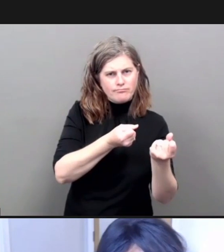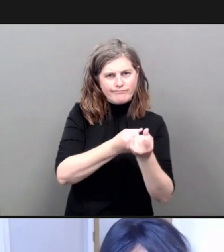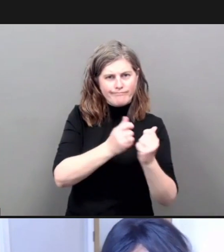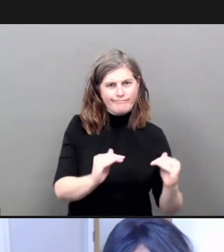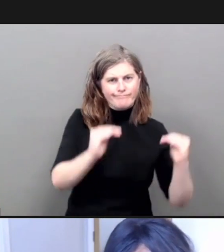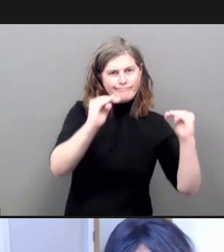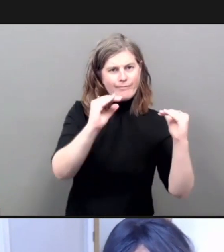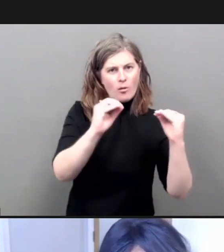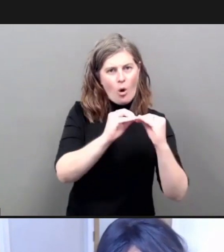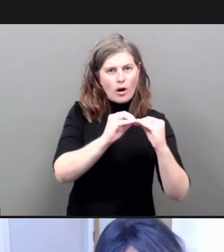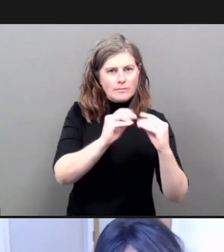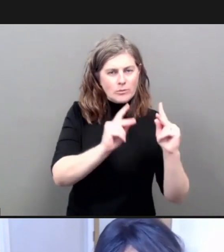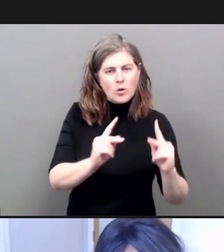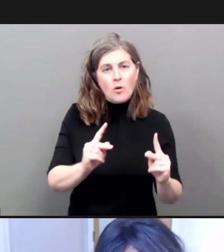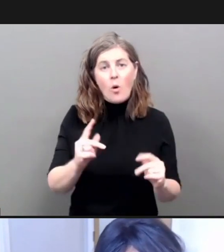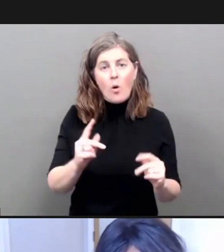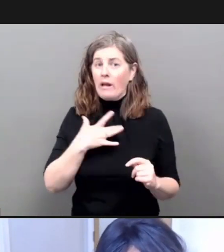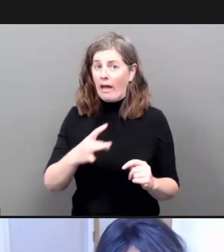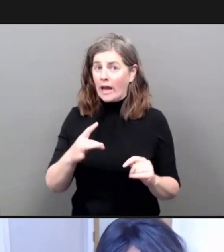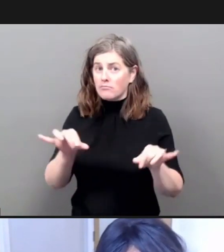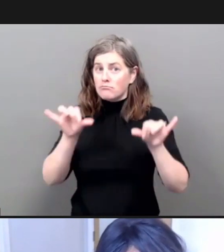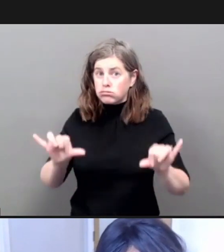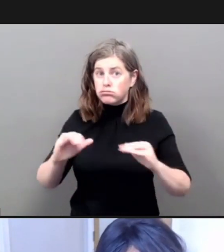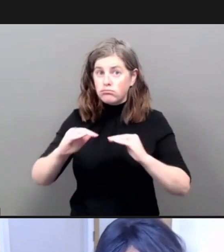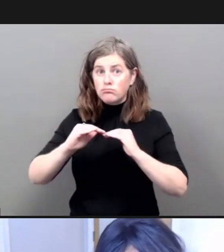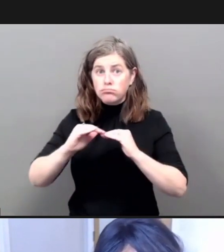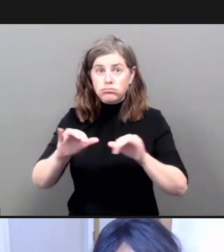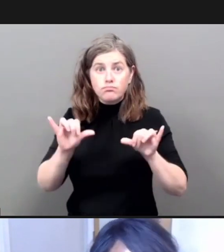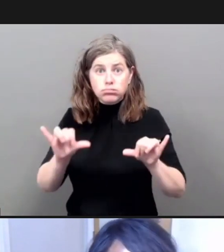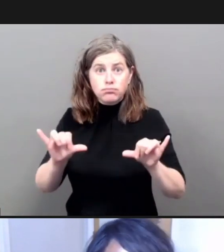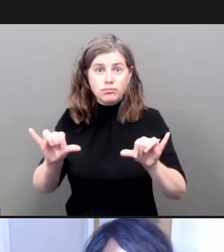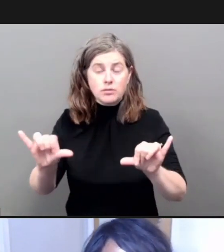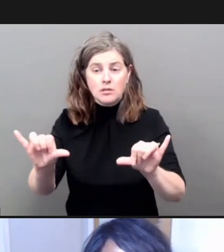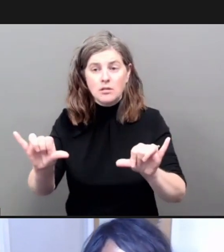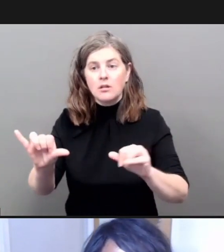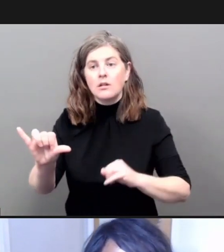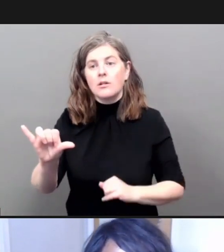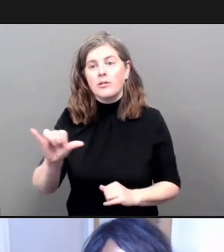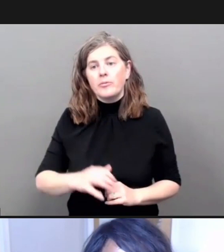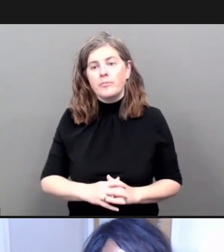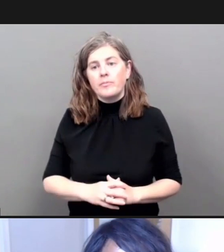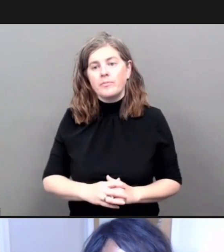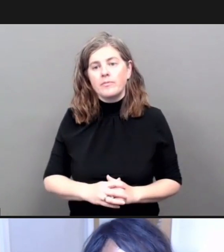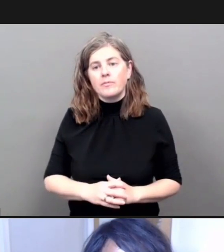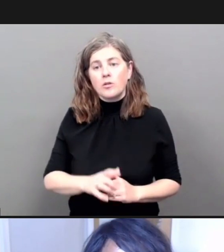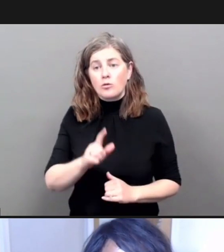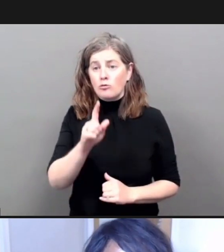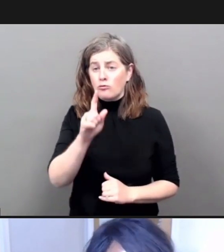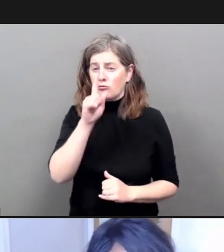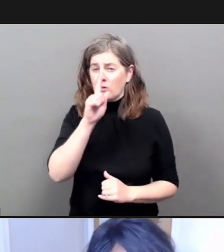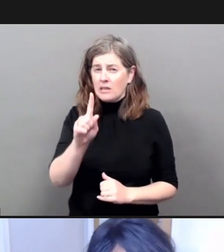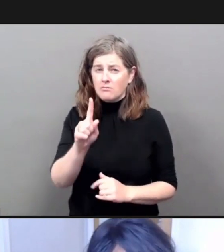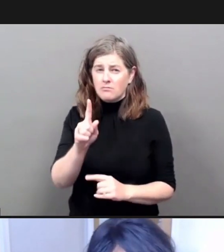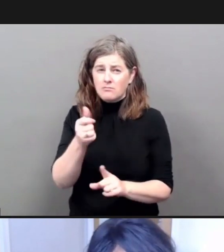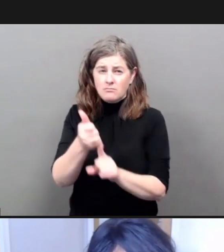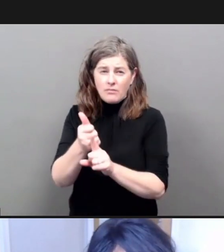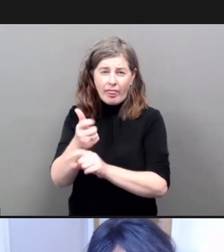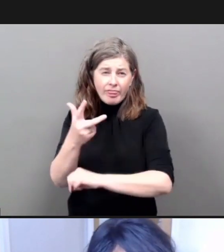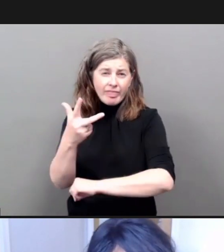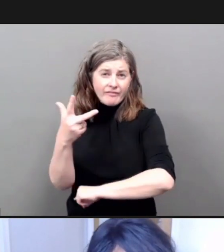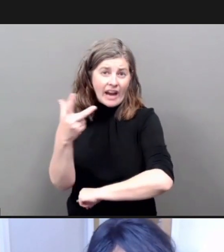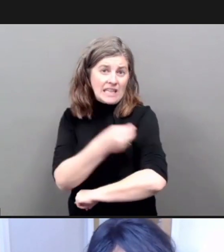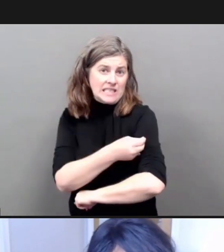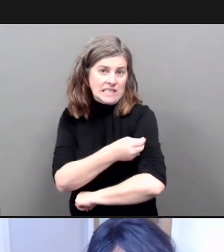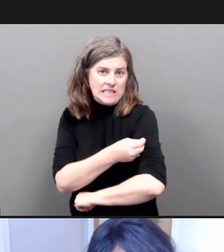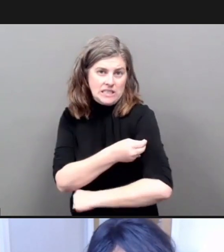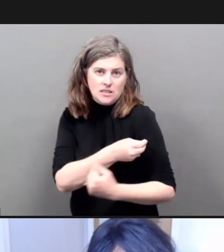So we like being consistent, though, and I think really it's the vaccine. The fact